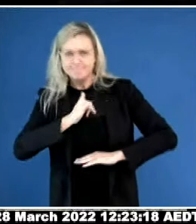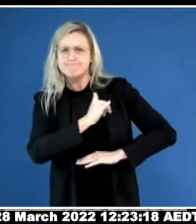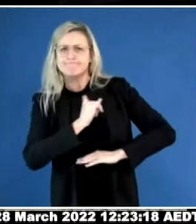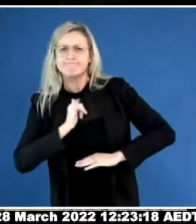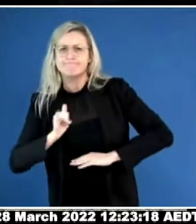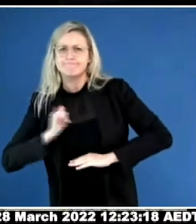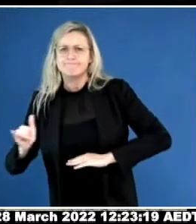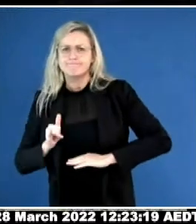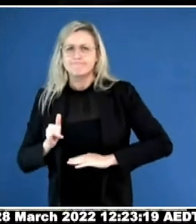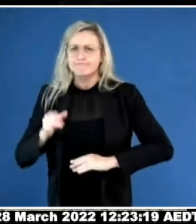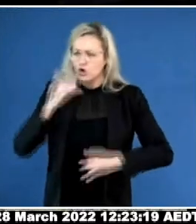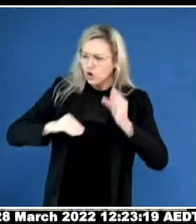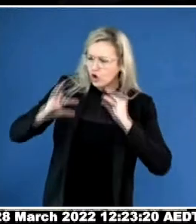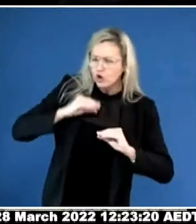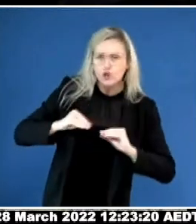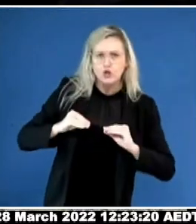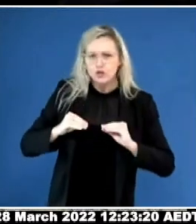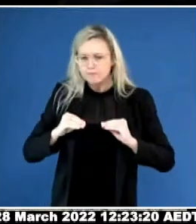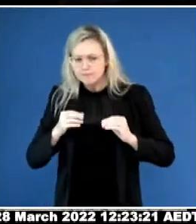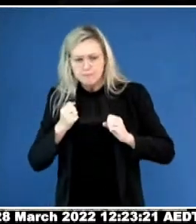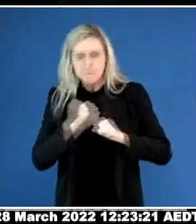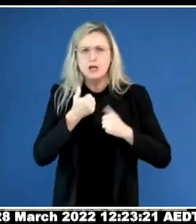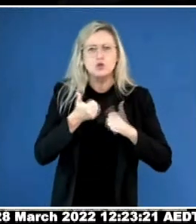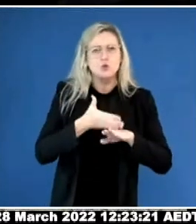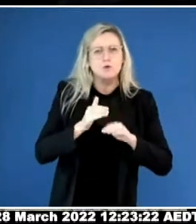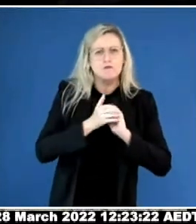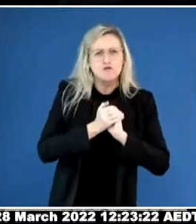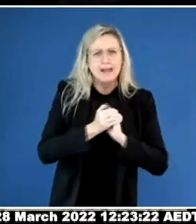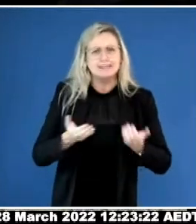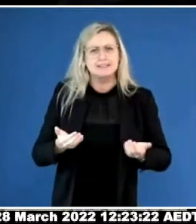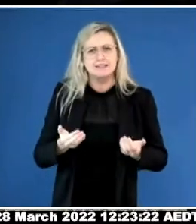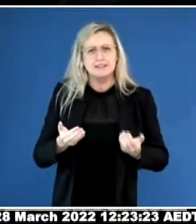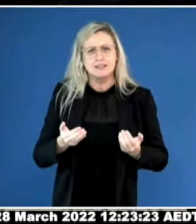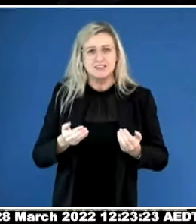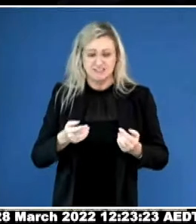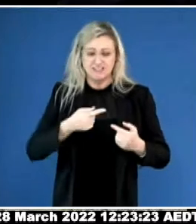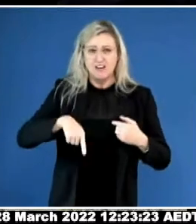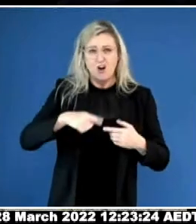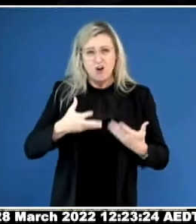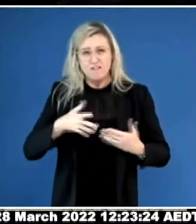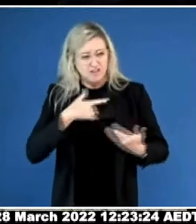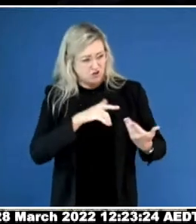those spaces. You make a lot of connections in those spaces. And for a lot of us, we're very disconnected from the community around us.